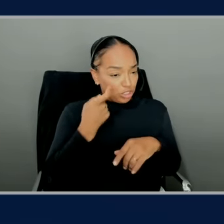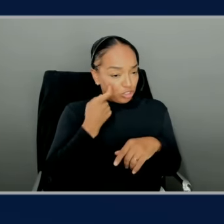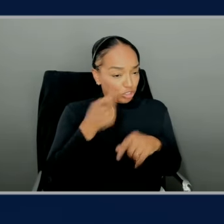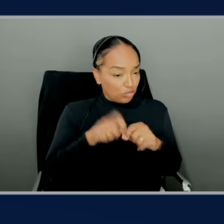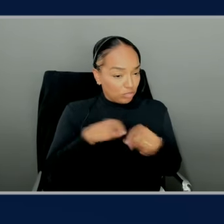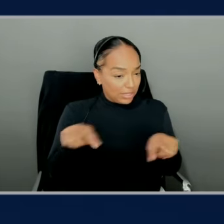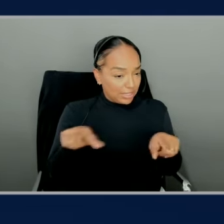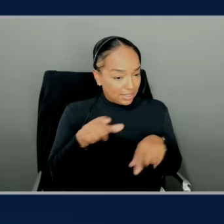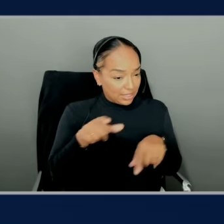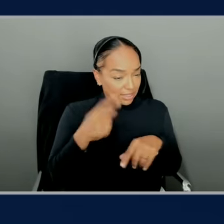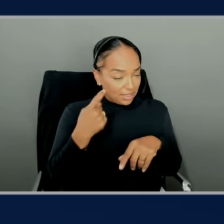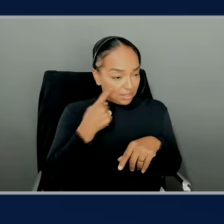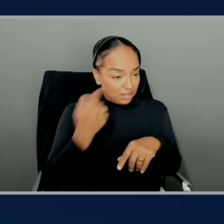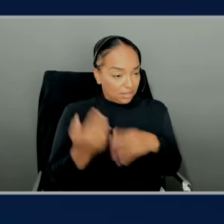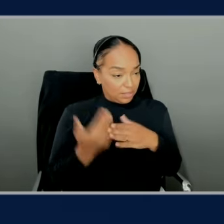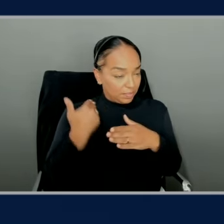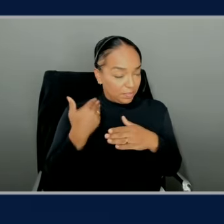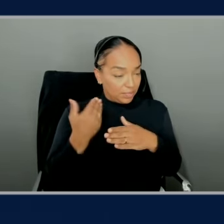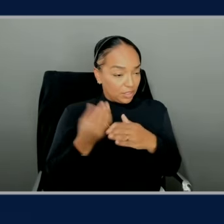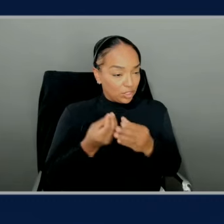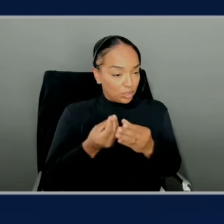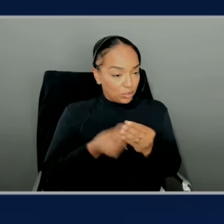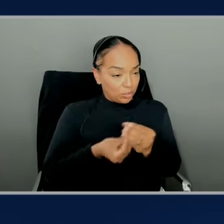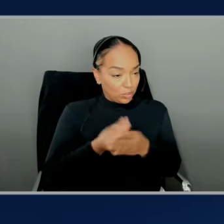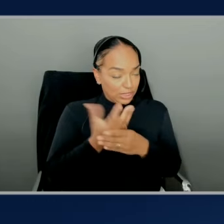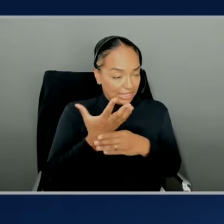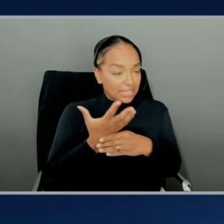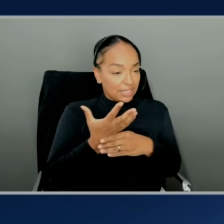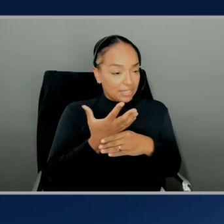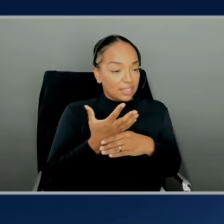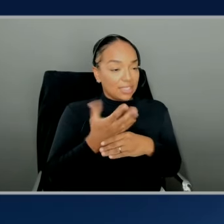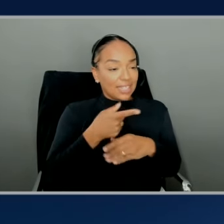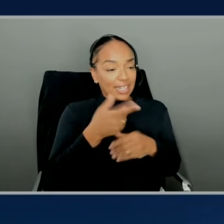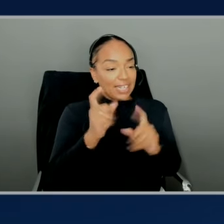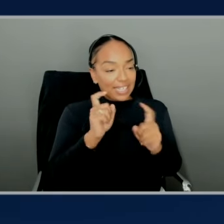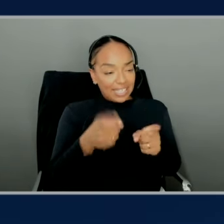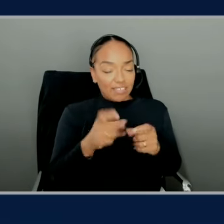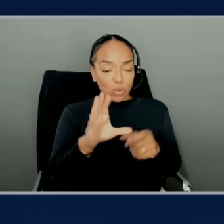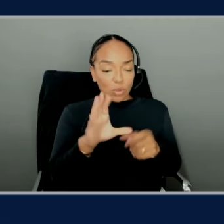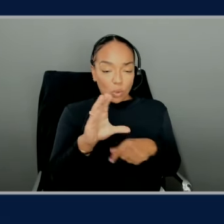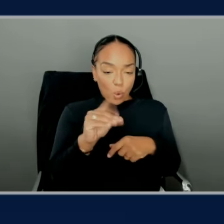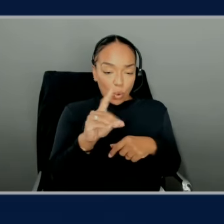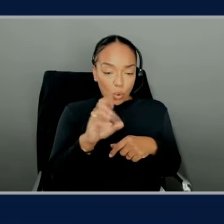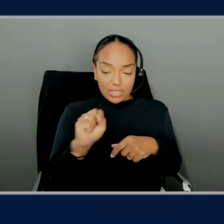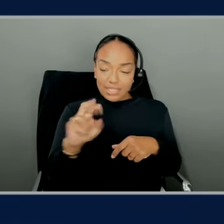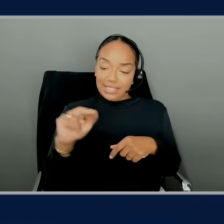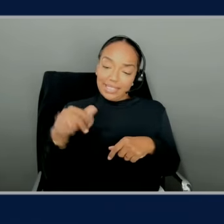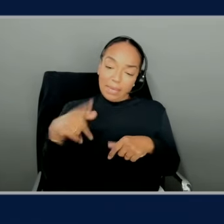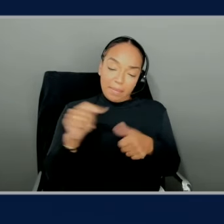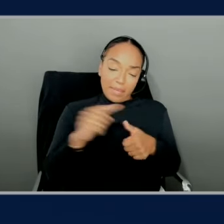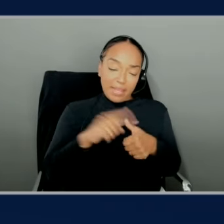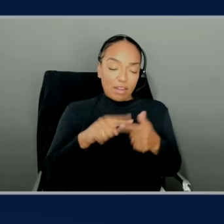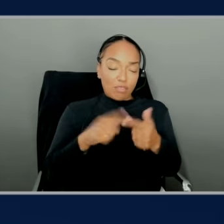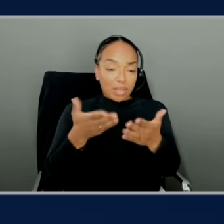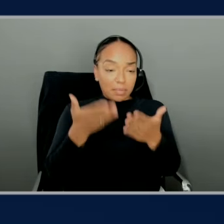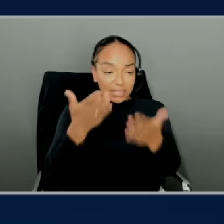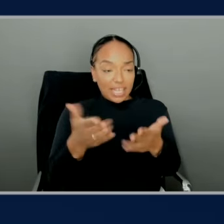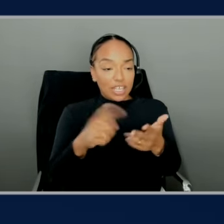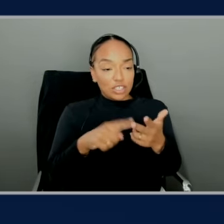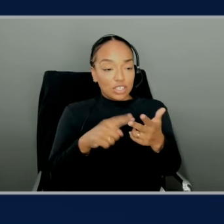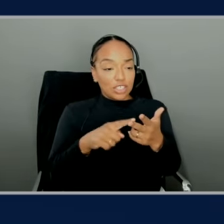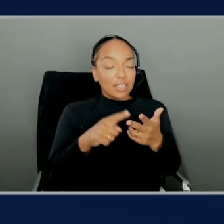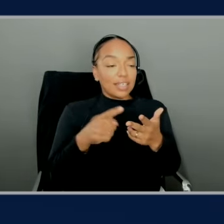wrong, where Q for developers is giving you code snippets, is giving you recommendations, is helping you optimize code potentially,